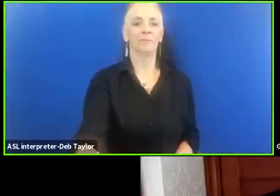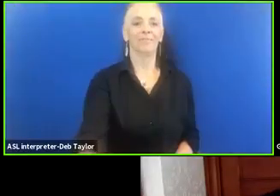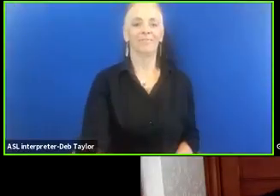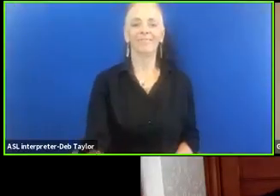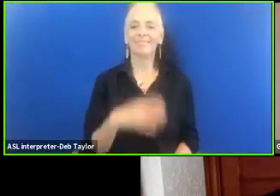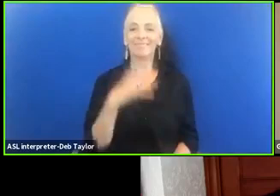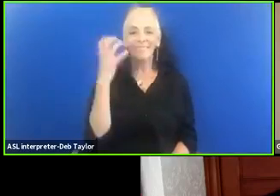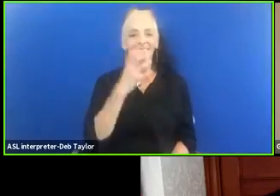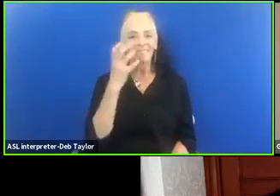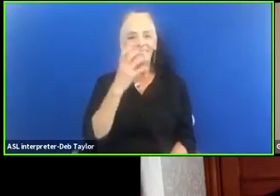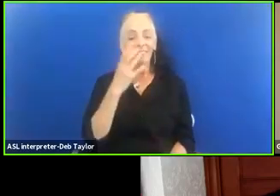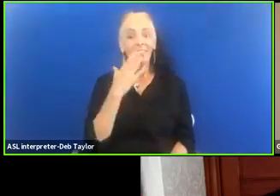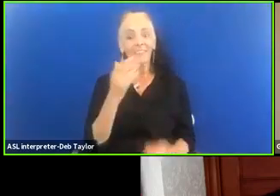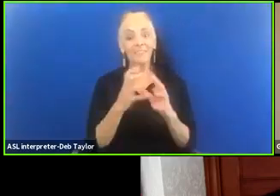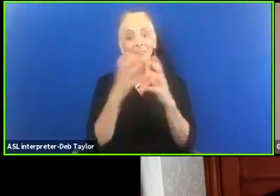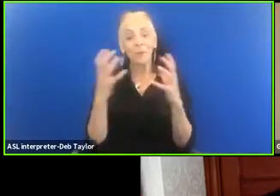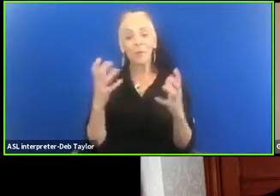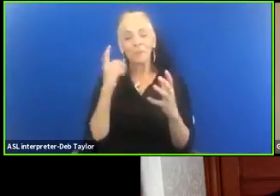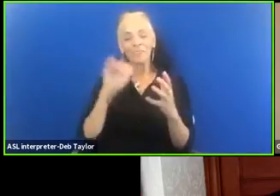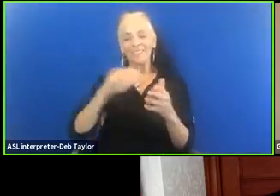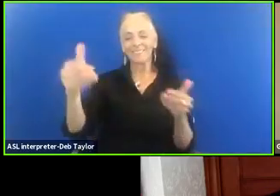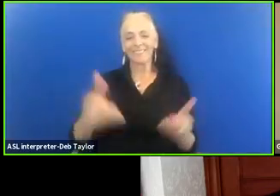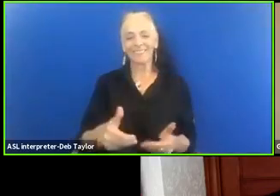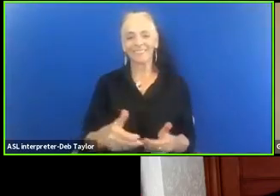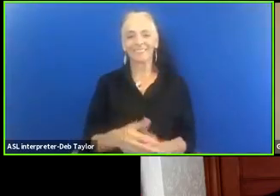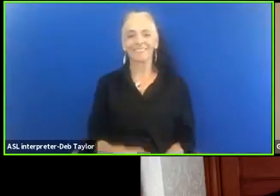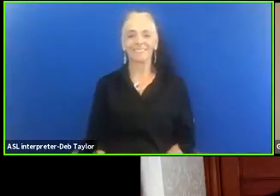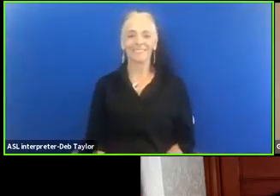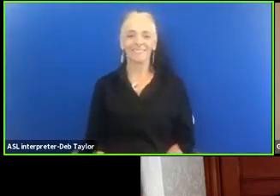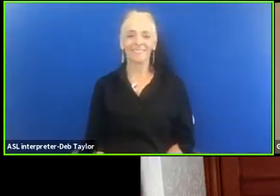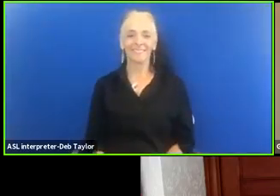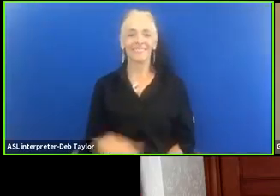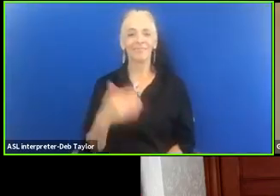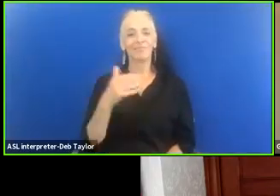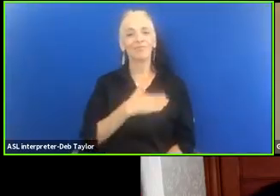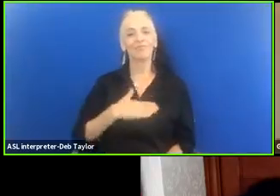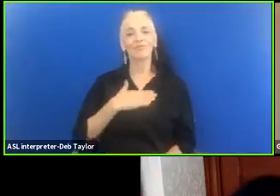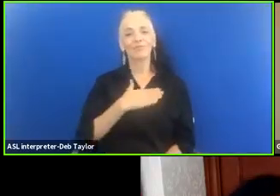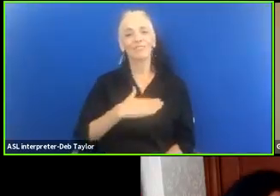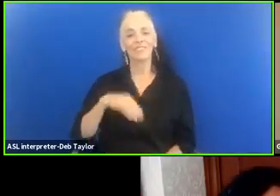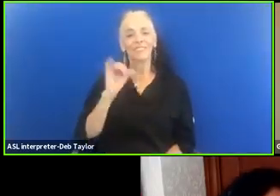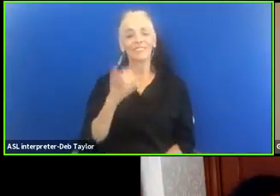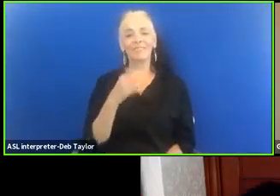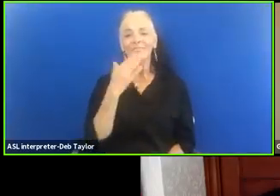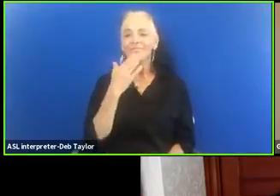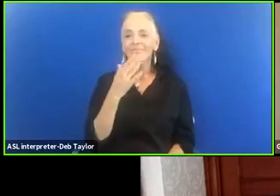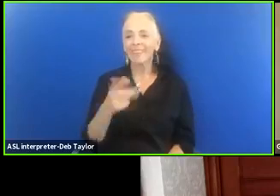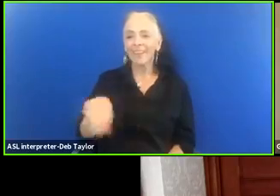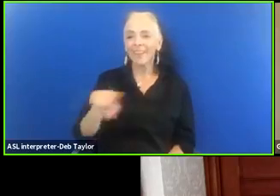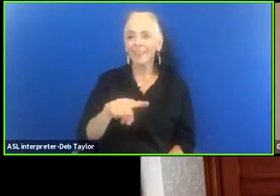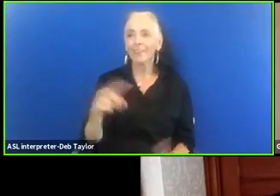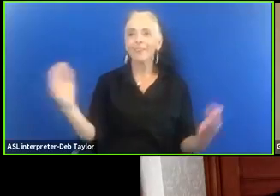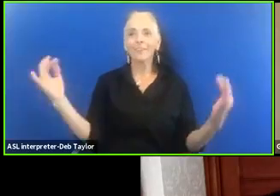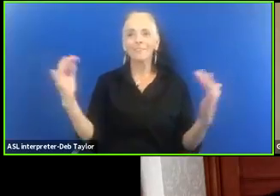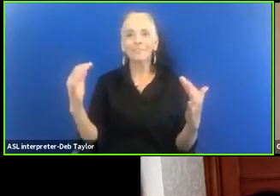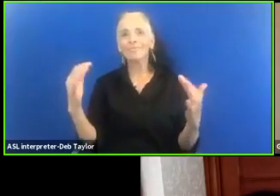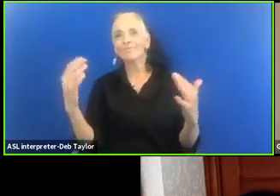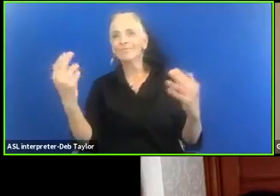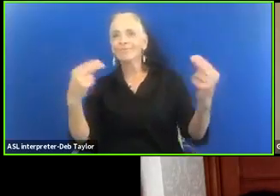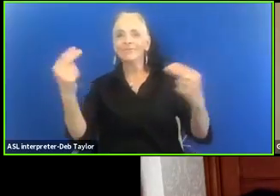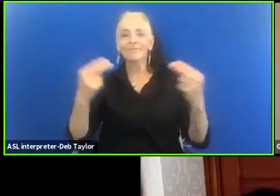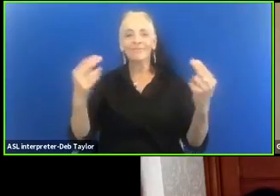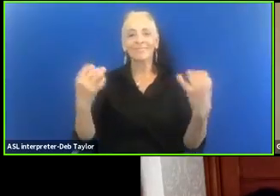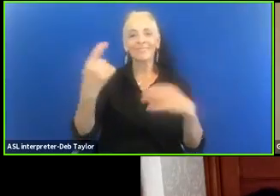Wow, thank you so much, Trey, for that introduction. Really appreciate it. And thank you all for being here with us today.